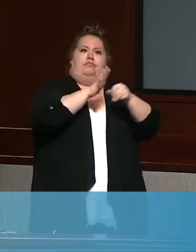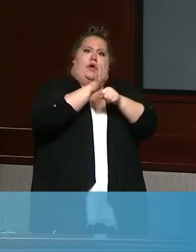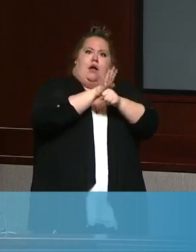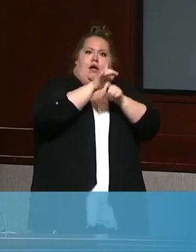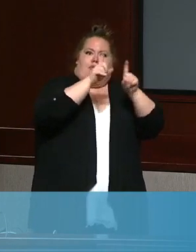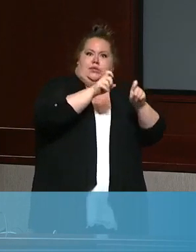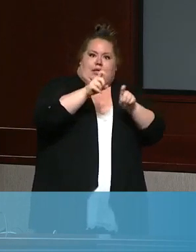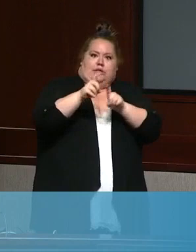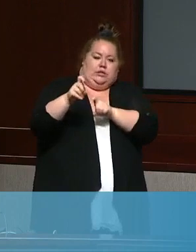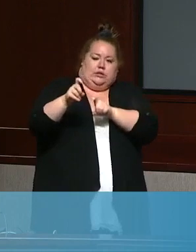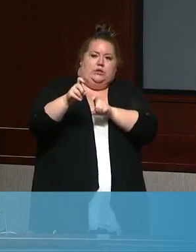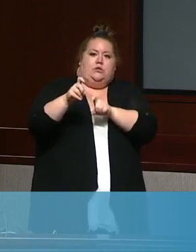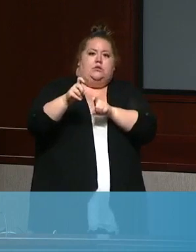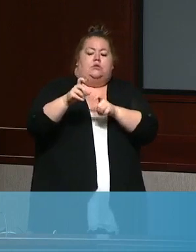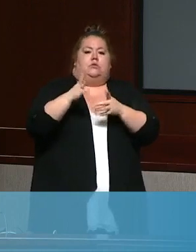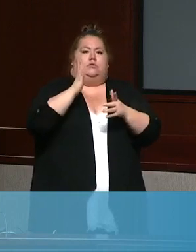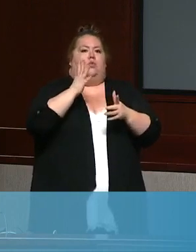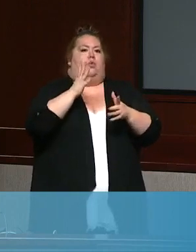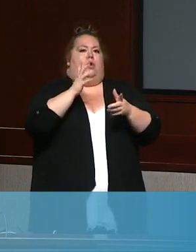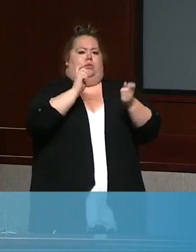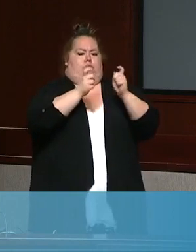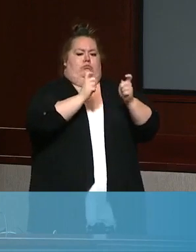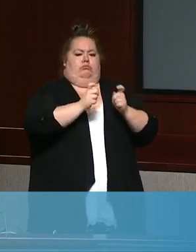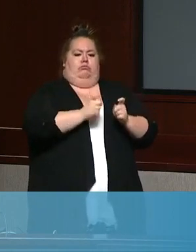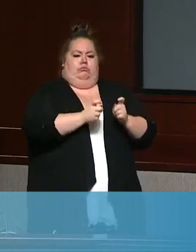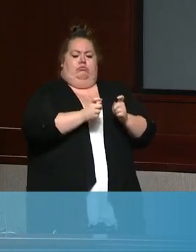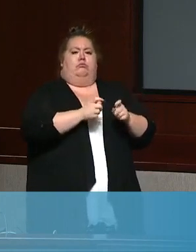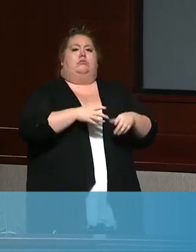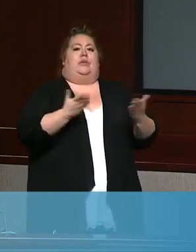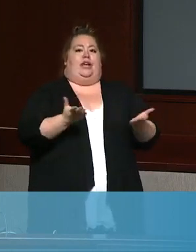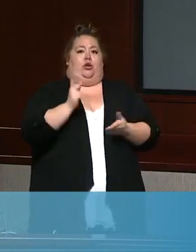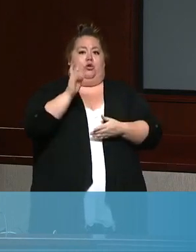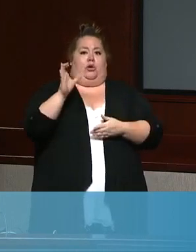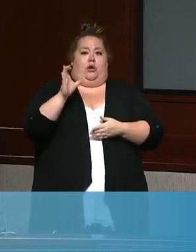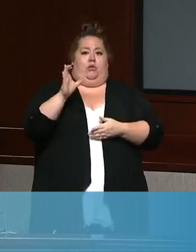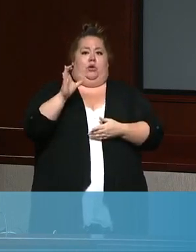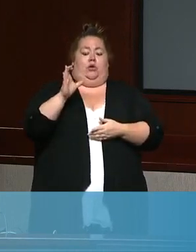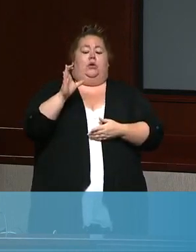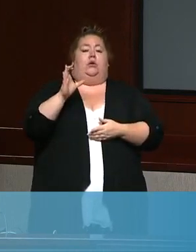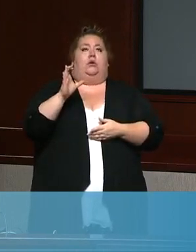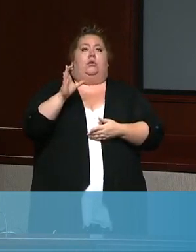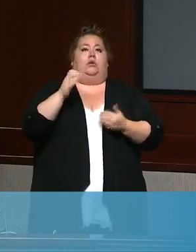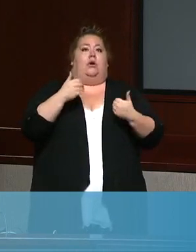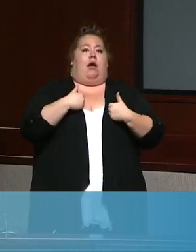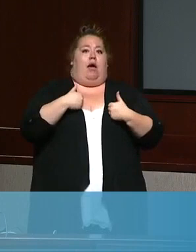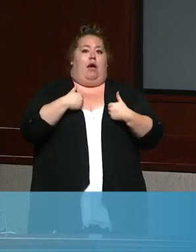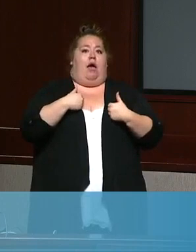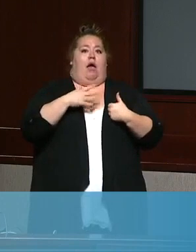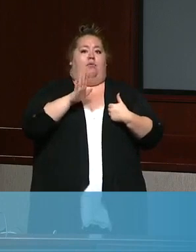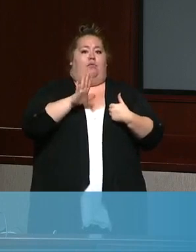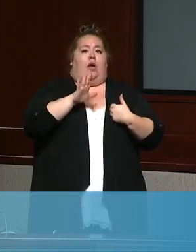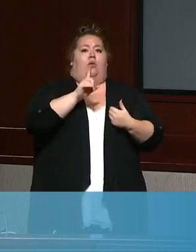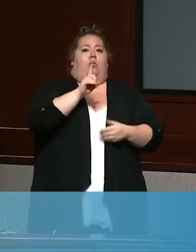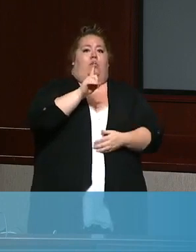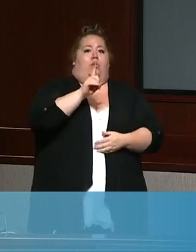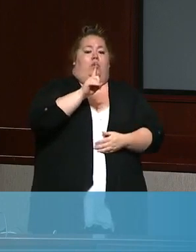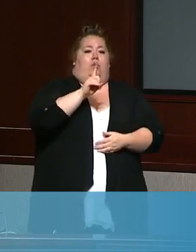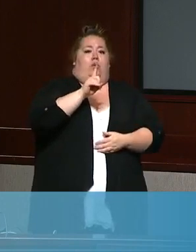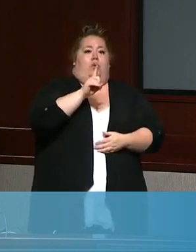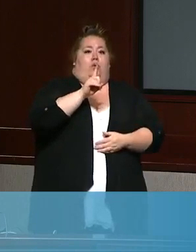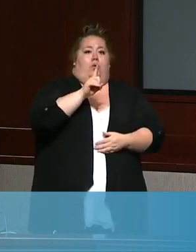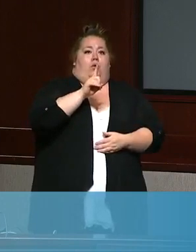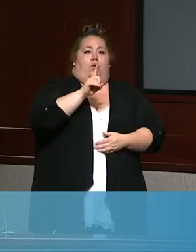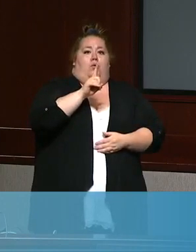average testing rate per 100,000 is 126. The state's average is 217